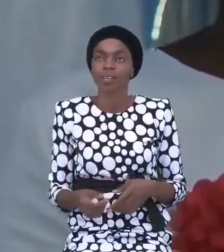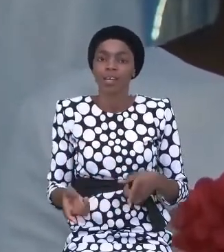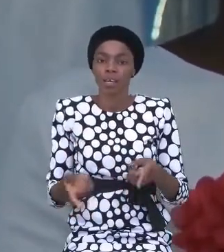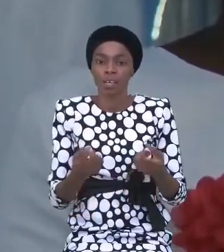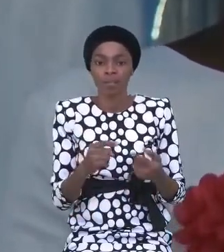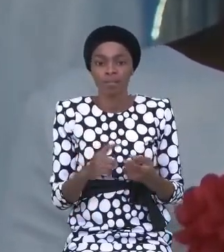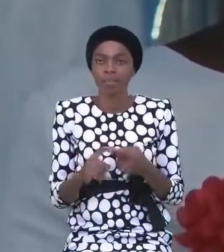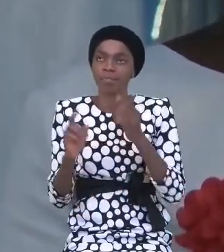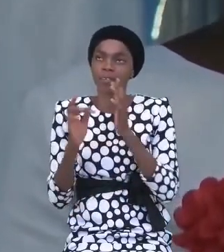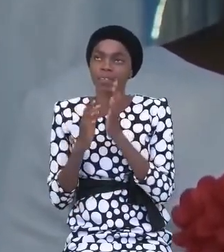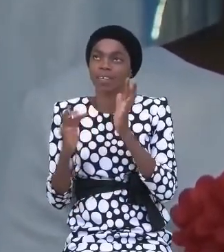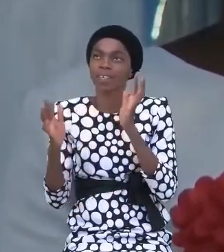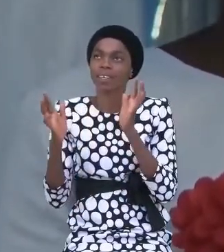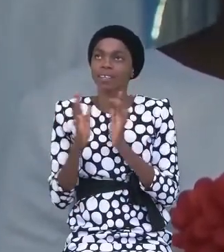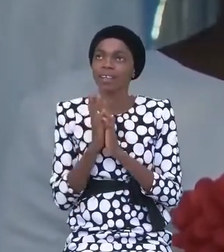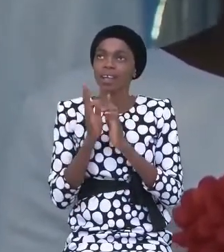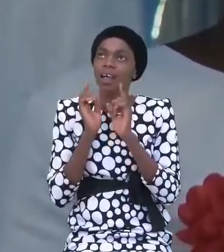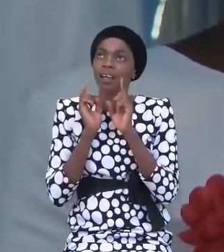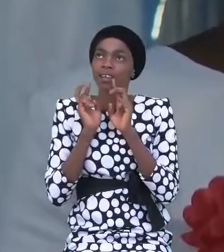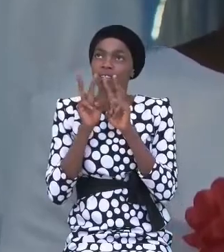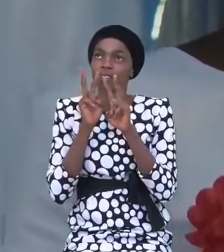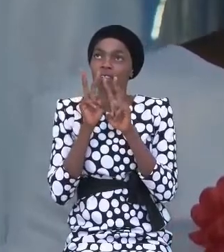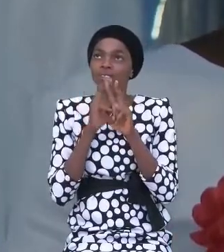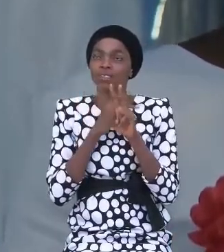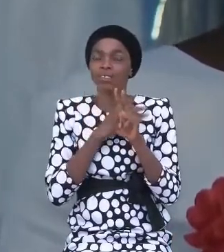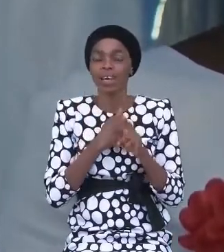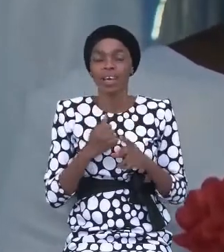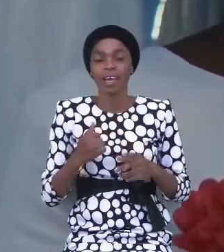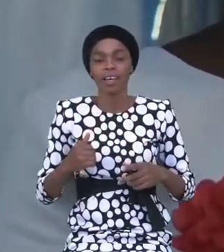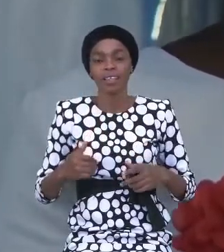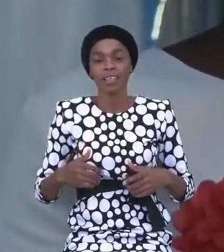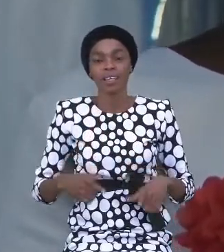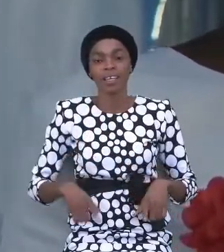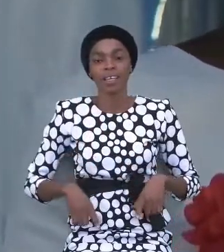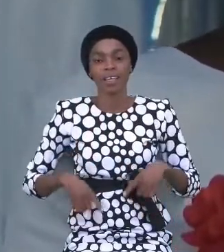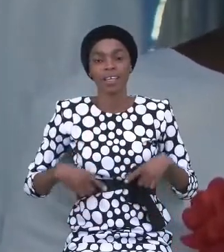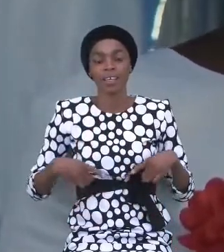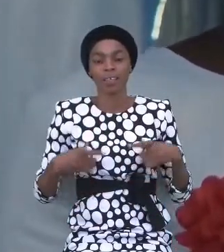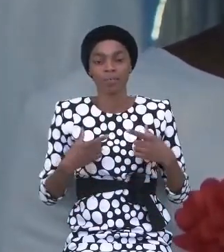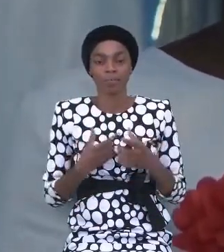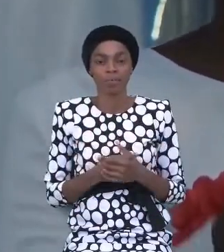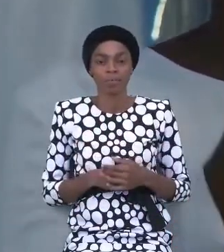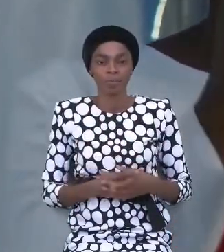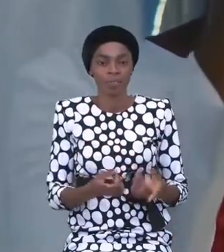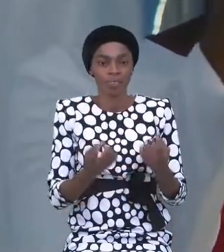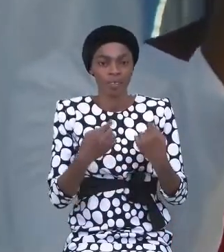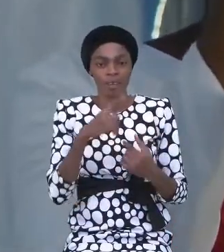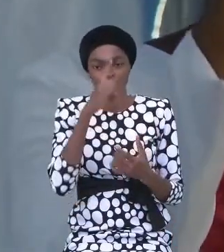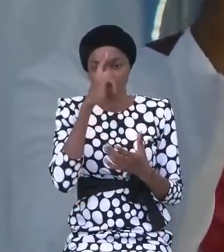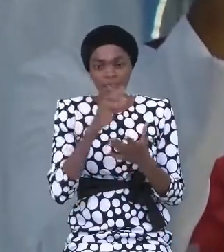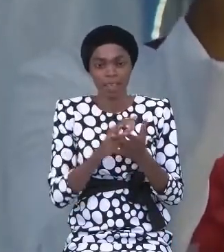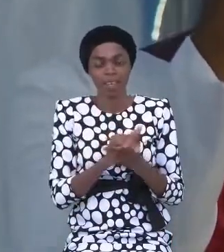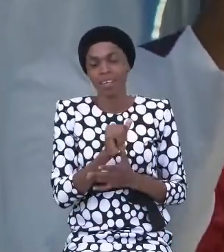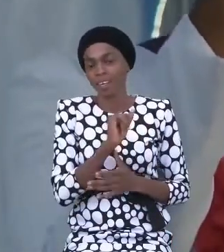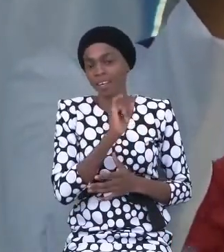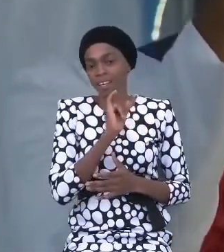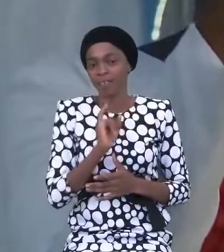believing, come to Jesus, look and live. Come believing,